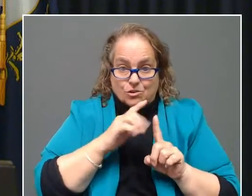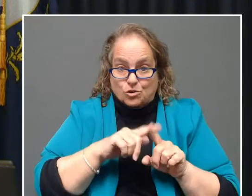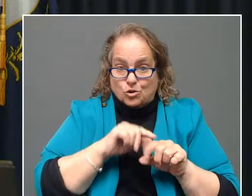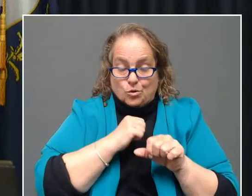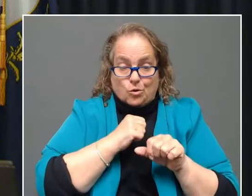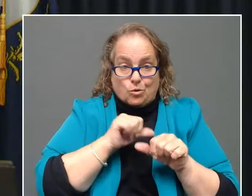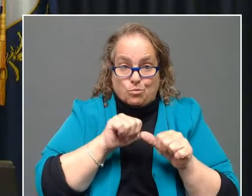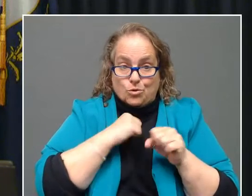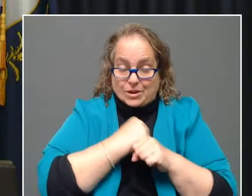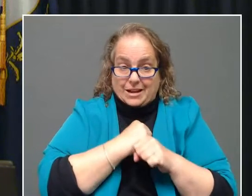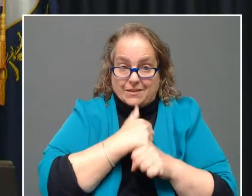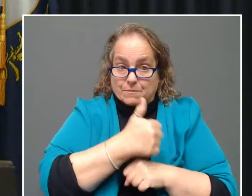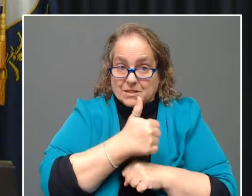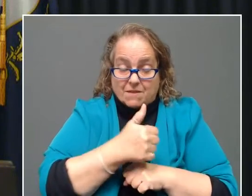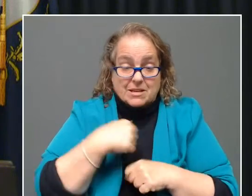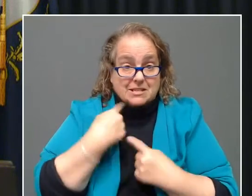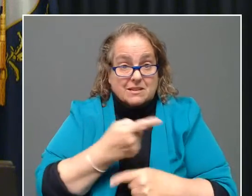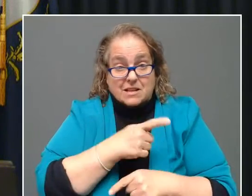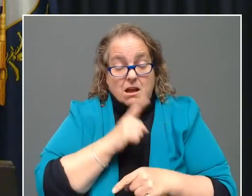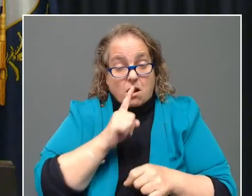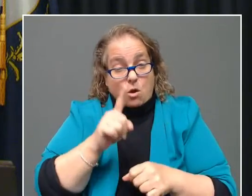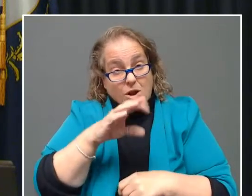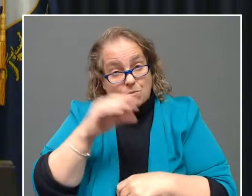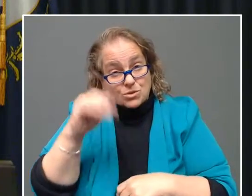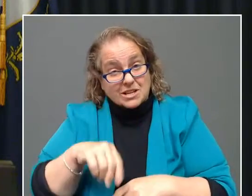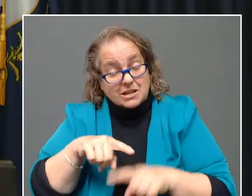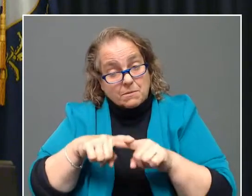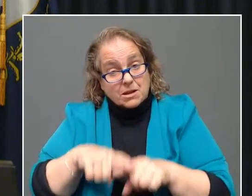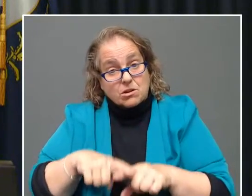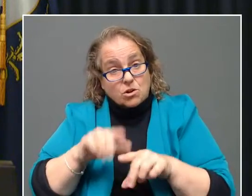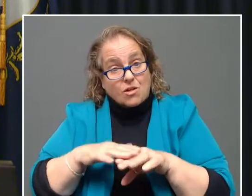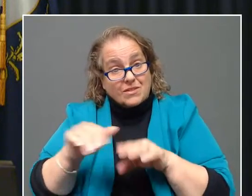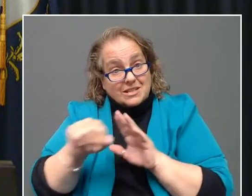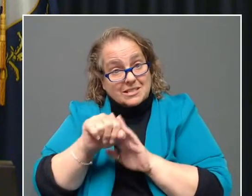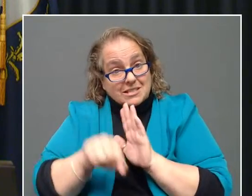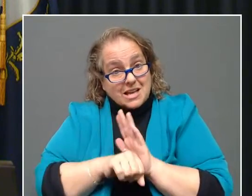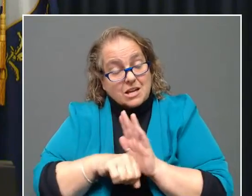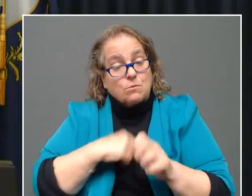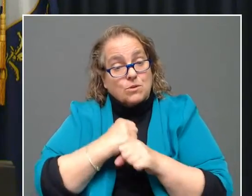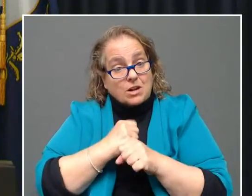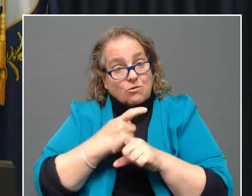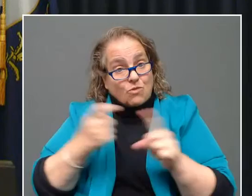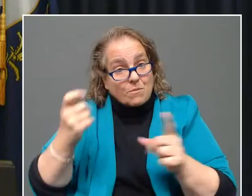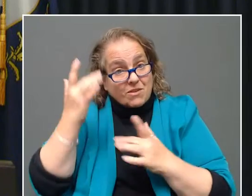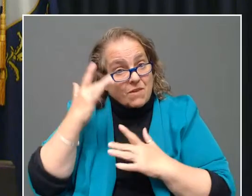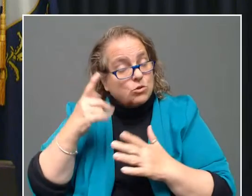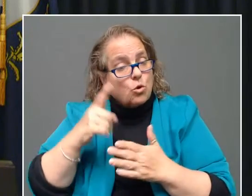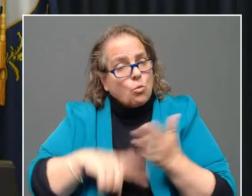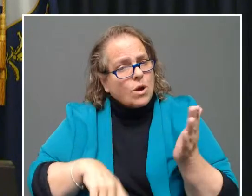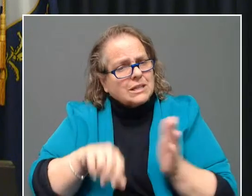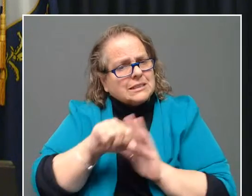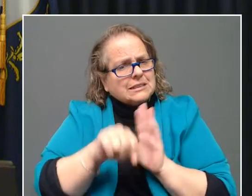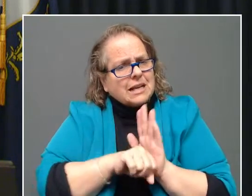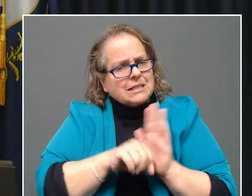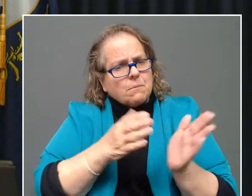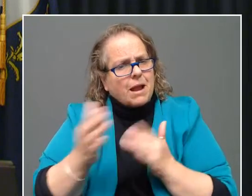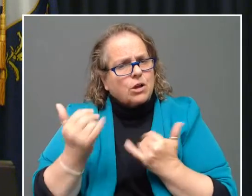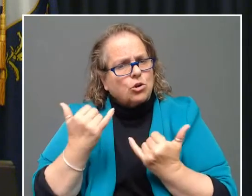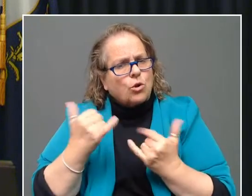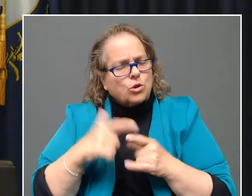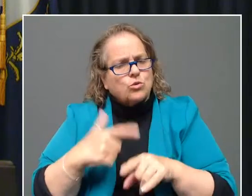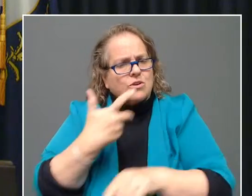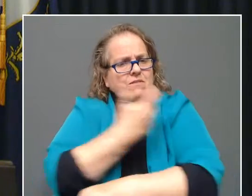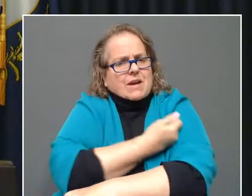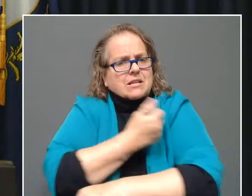are completely dependent on the state for being protected from the virus. What is the state's plan currently to vaccinate the rest